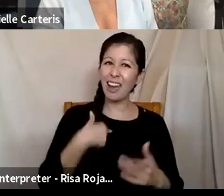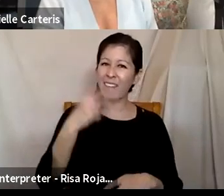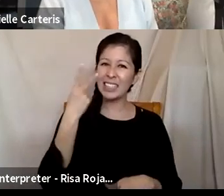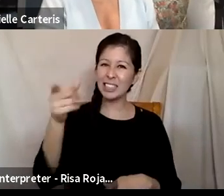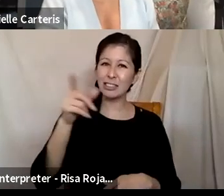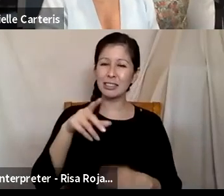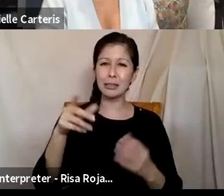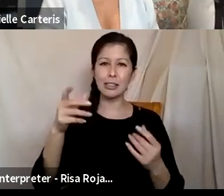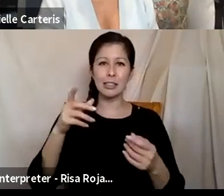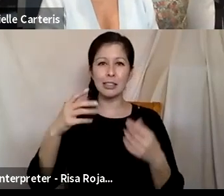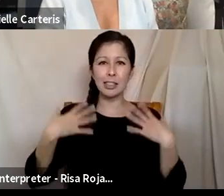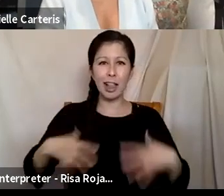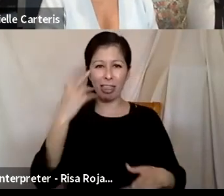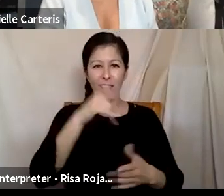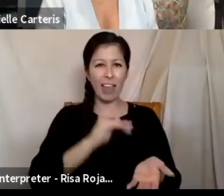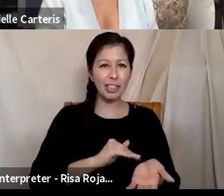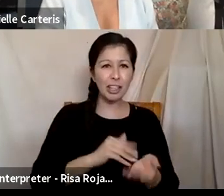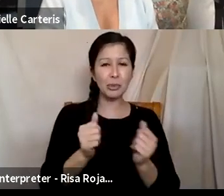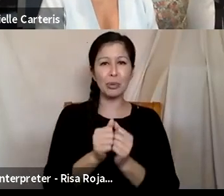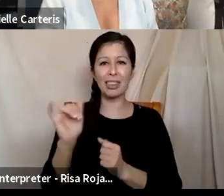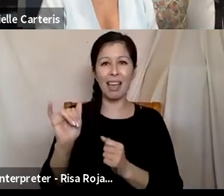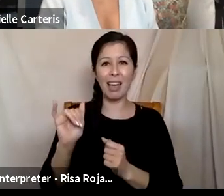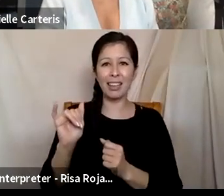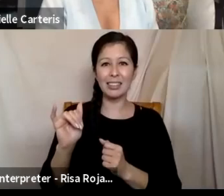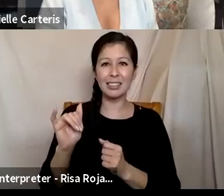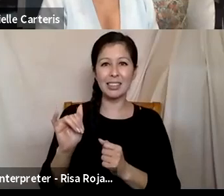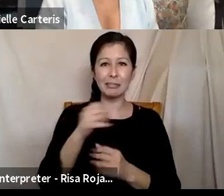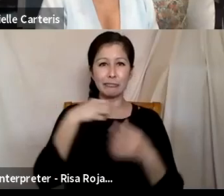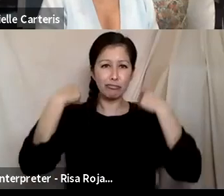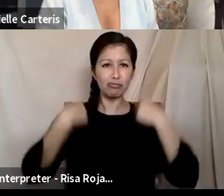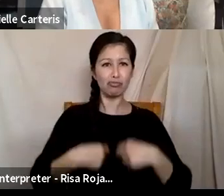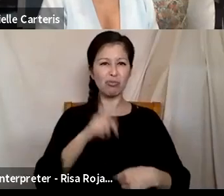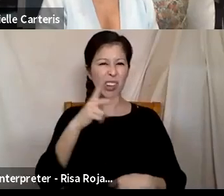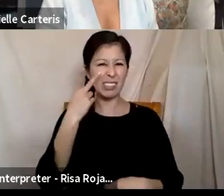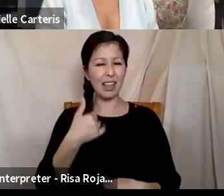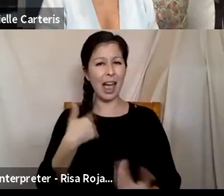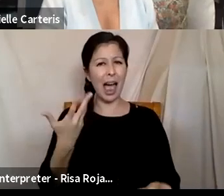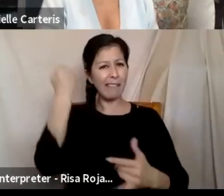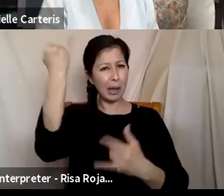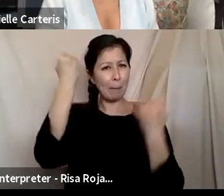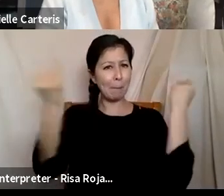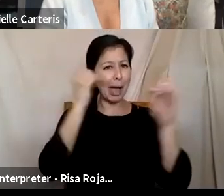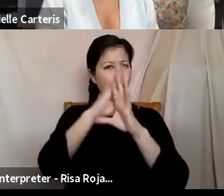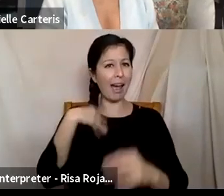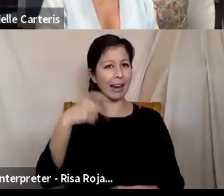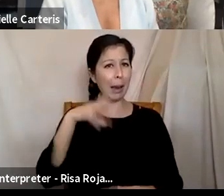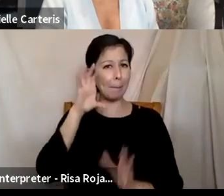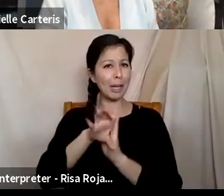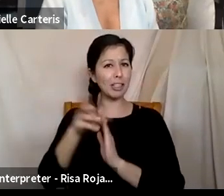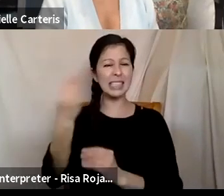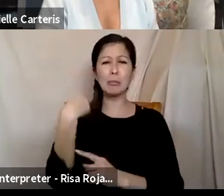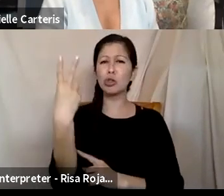you in scrubs with a stethoscope around you. I have an imagination. Just give me